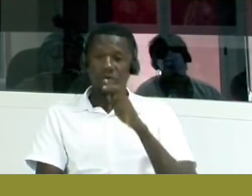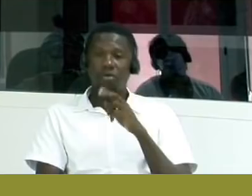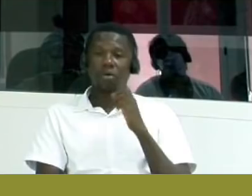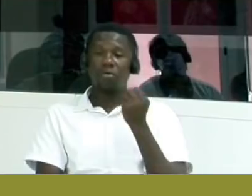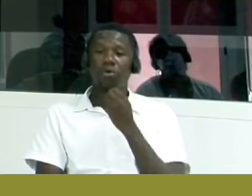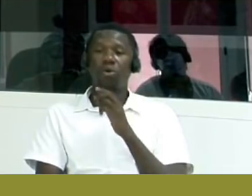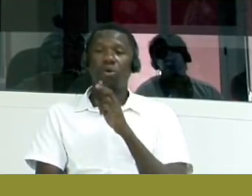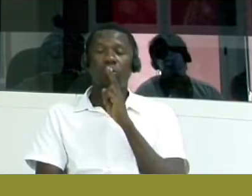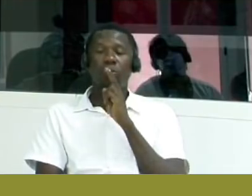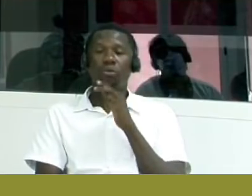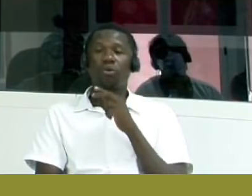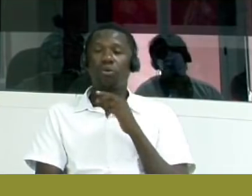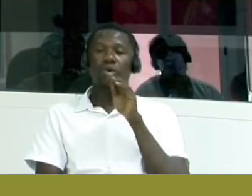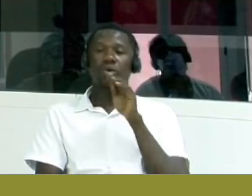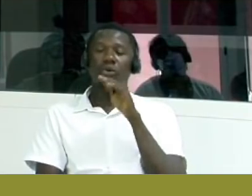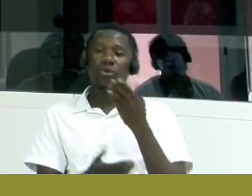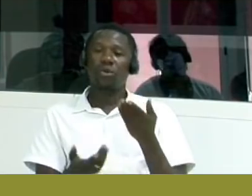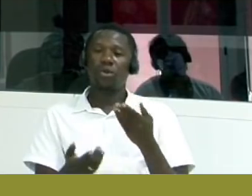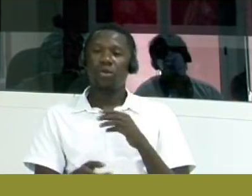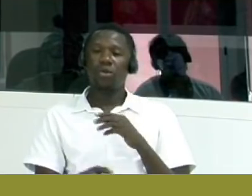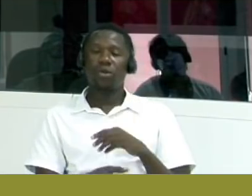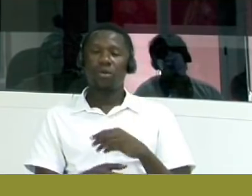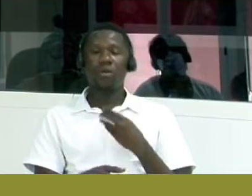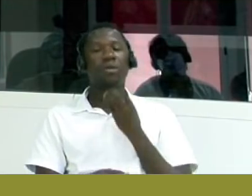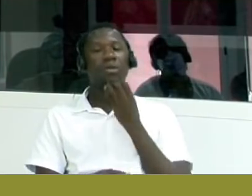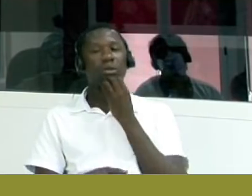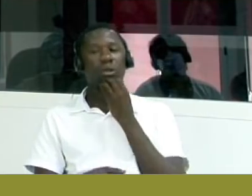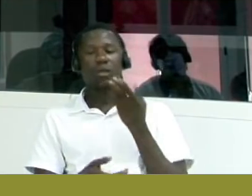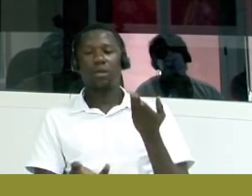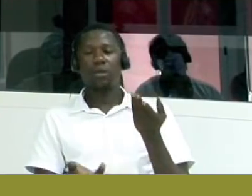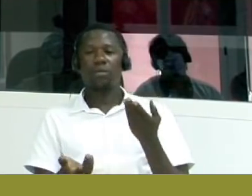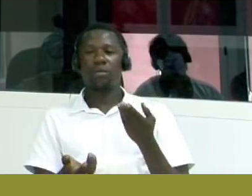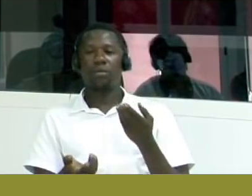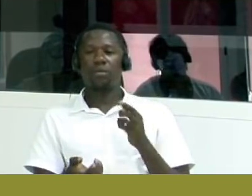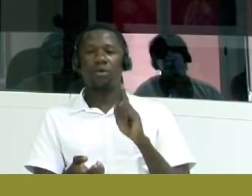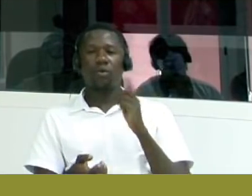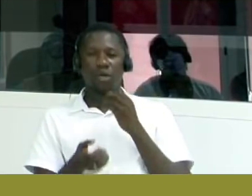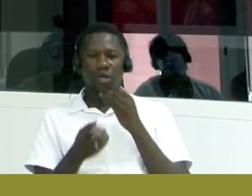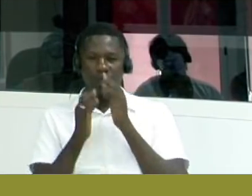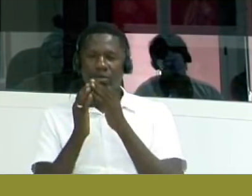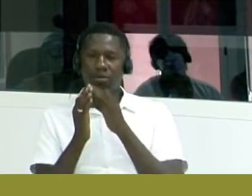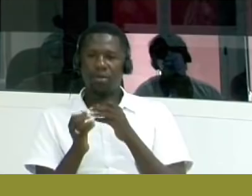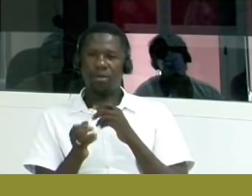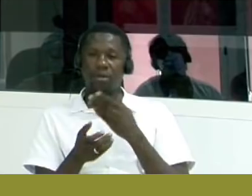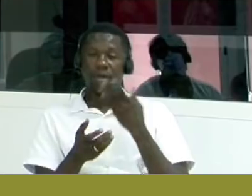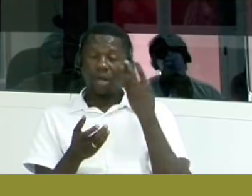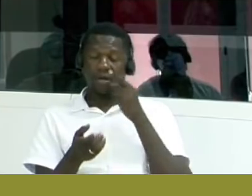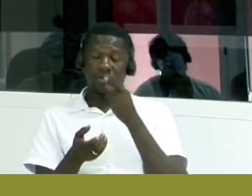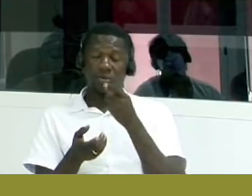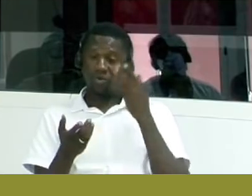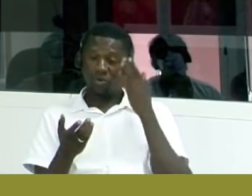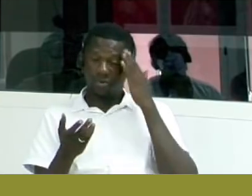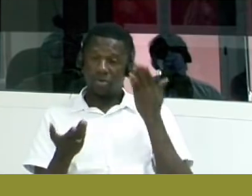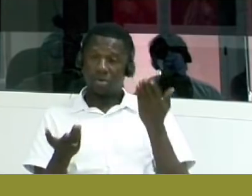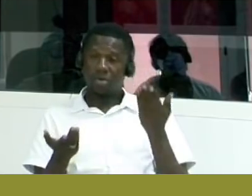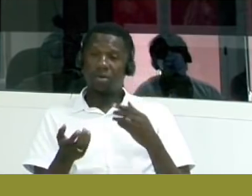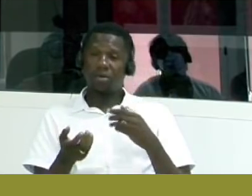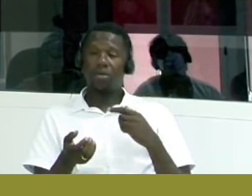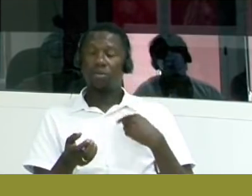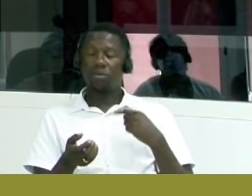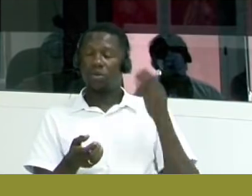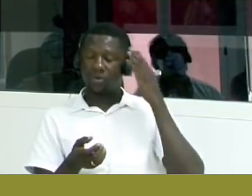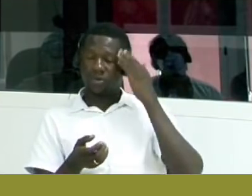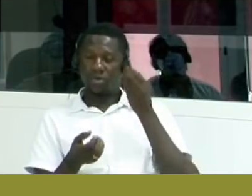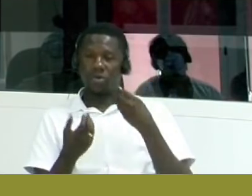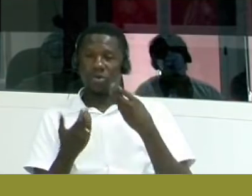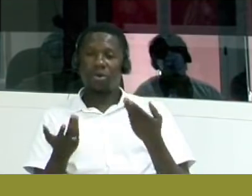Odabo. Yeah, but what did I tell him? I said, but how do you know this? He said, I have just been told, and I feel sorry that you have